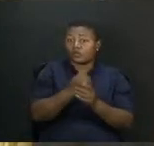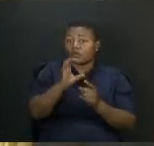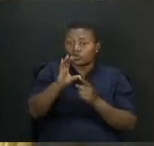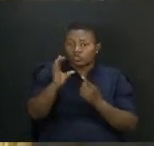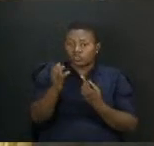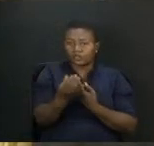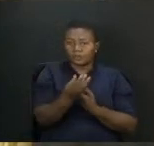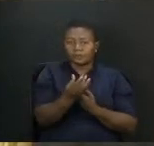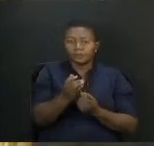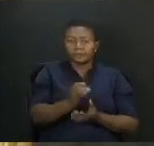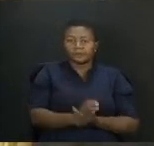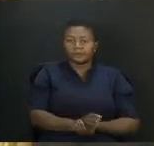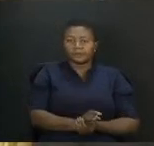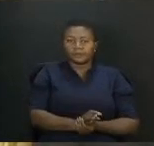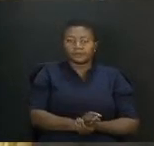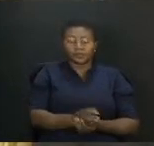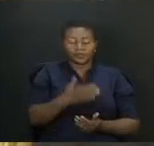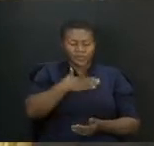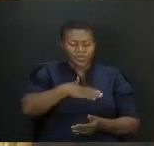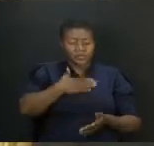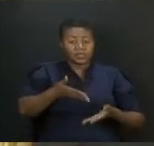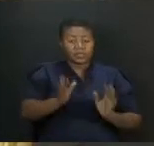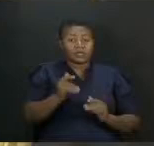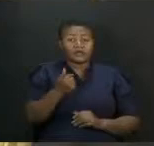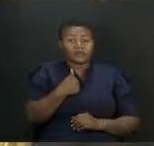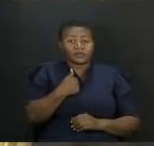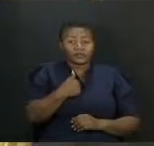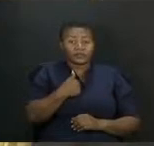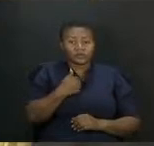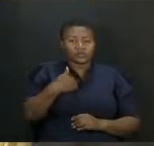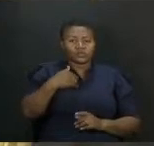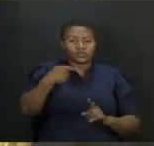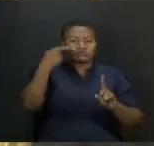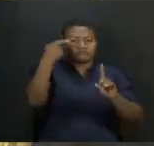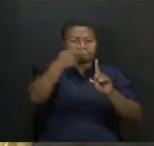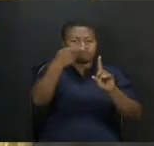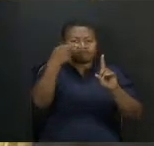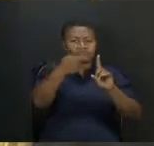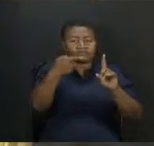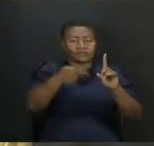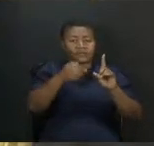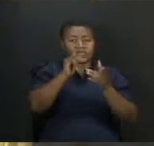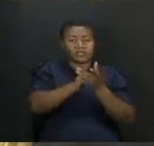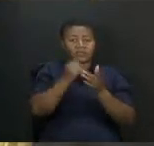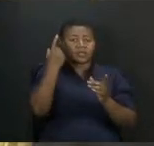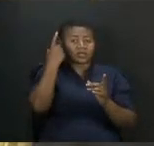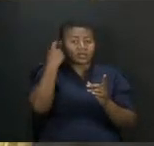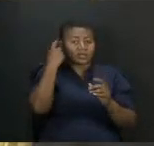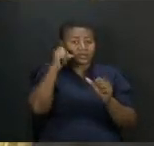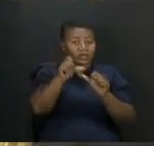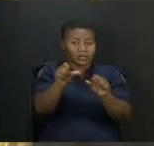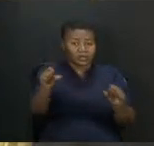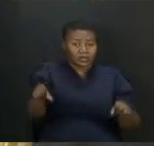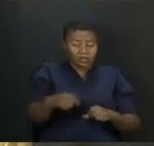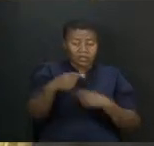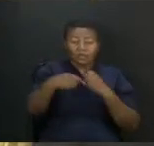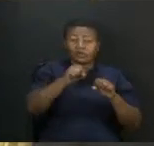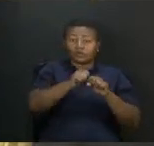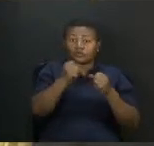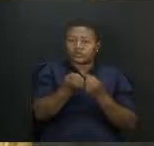Mr. Speaker, permit me to highlight some current issues in the area of social